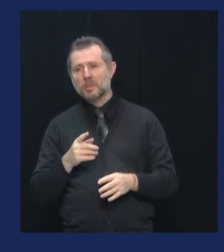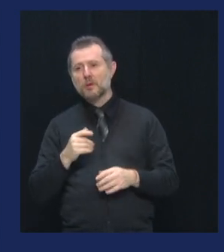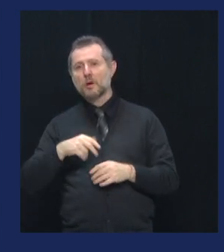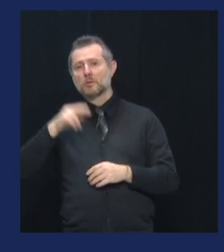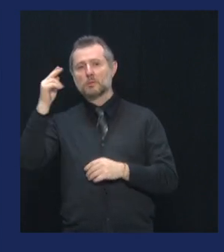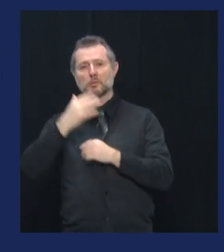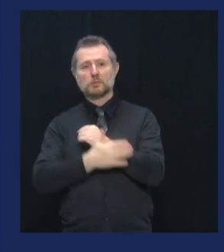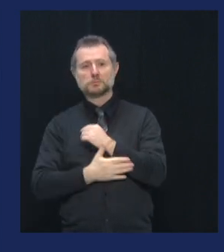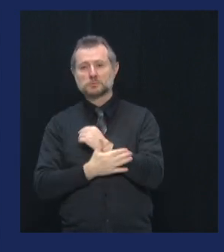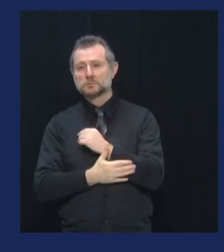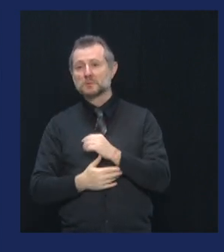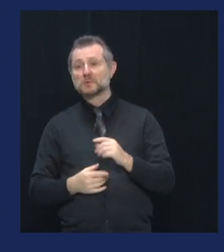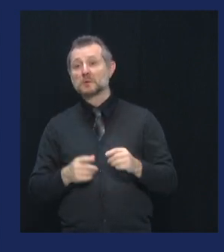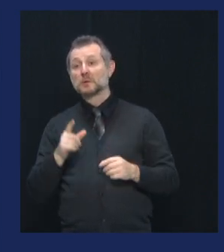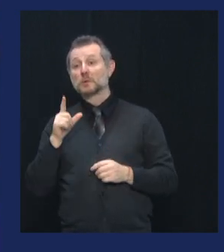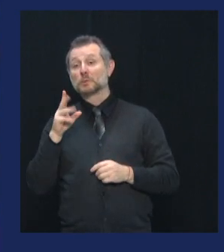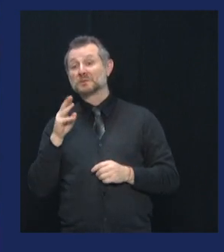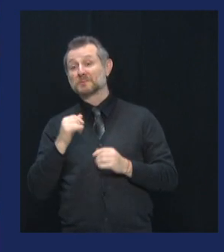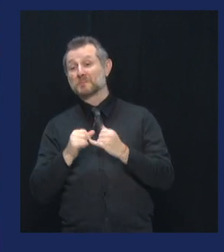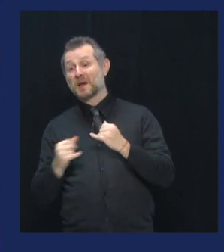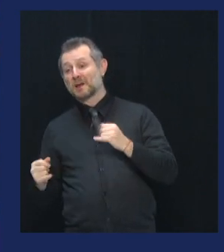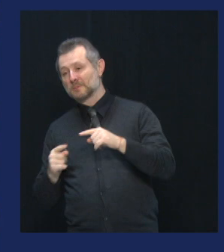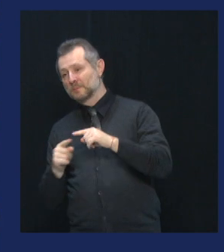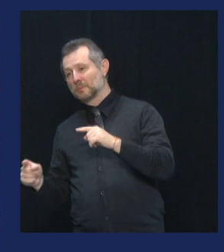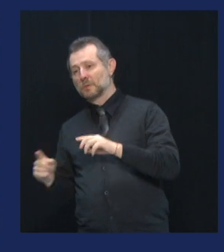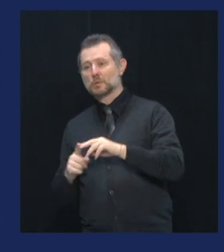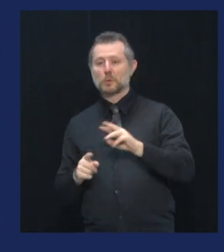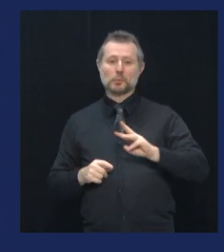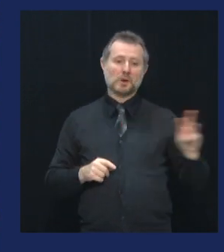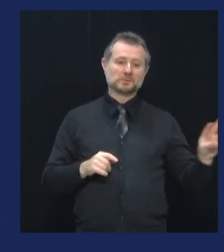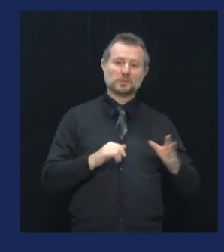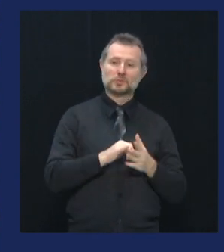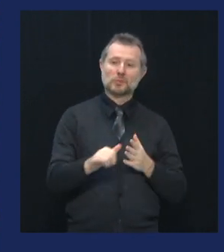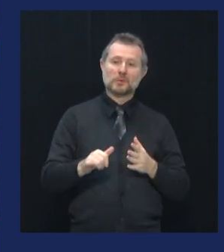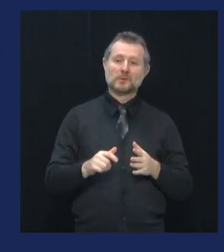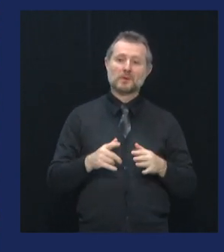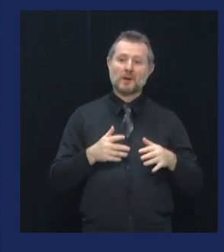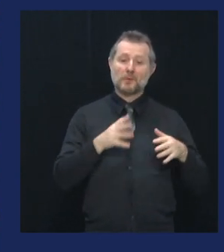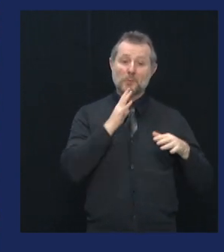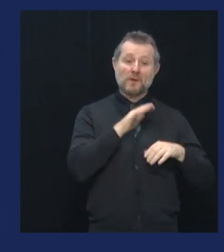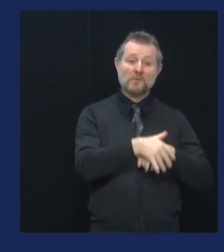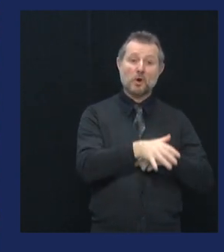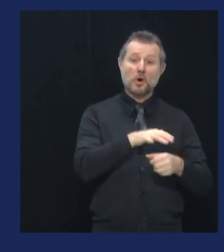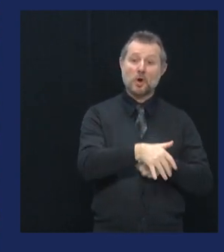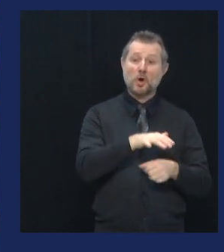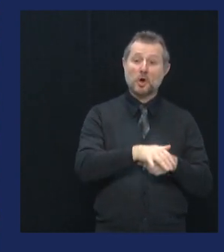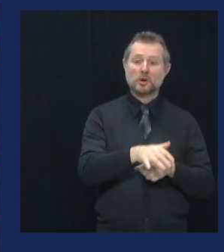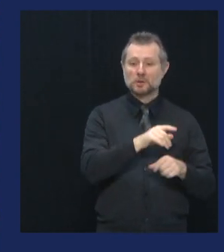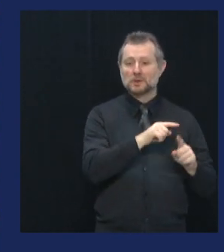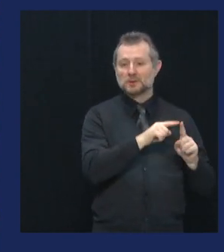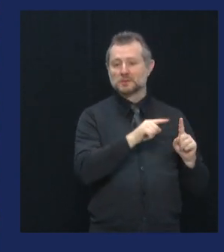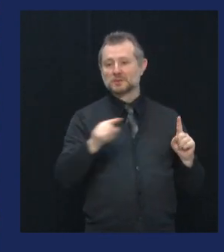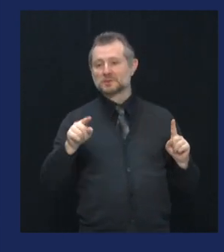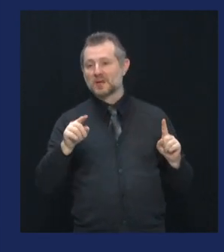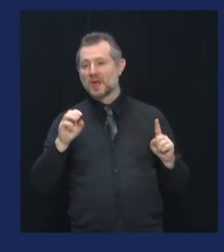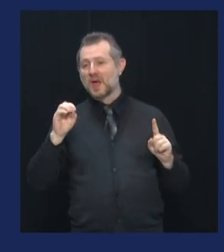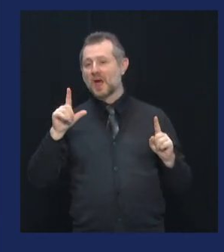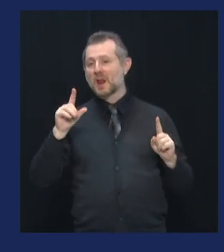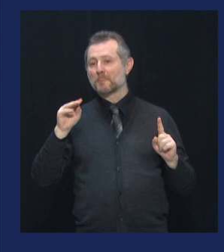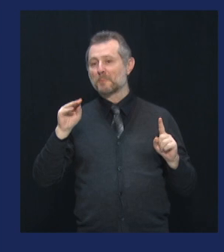to maximize the renewable energy output from Niagara Falls to Elma in Erie County,